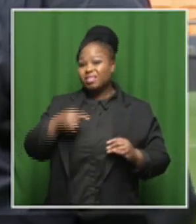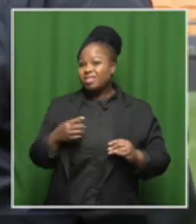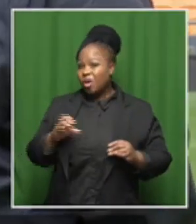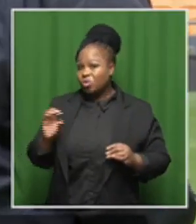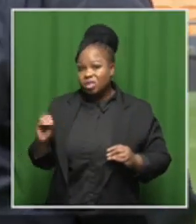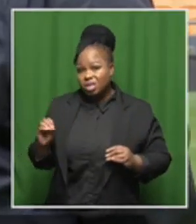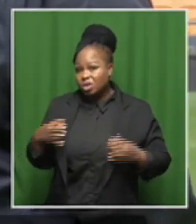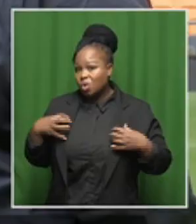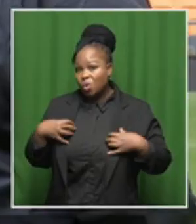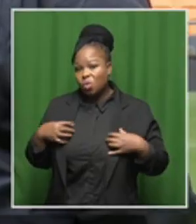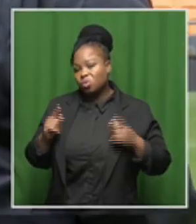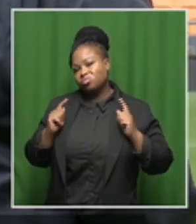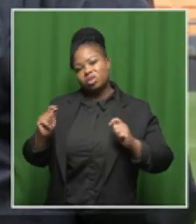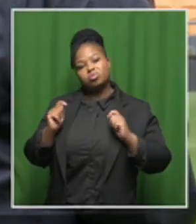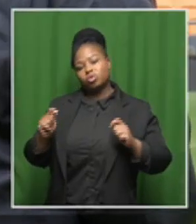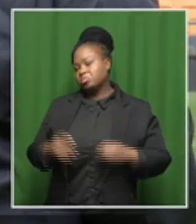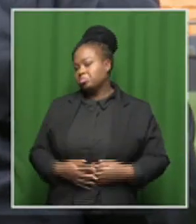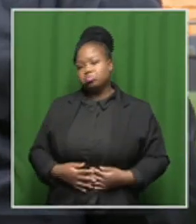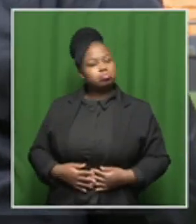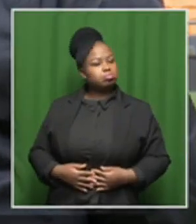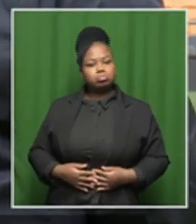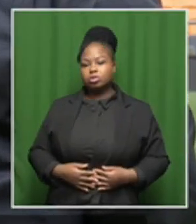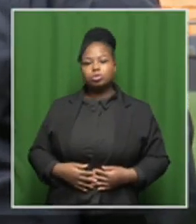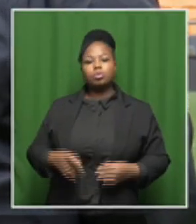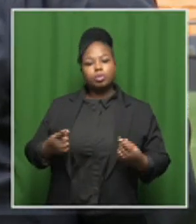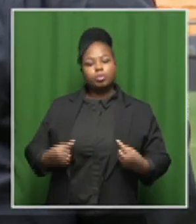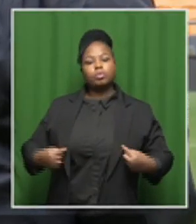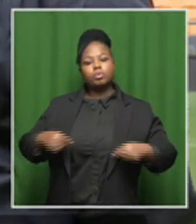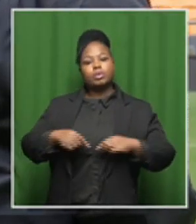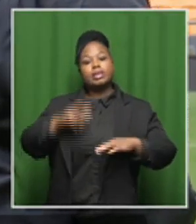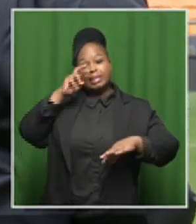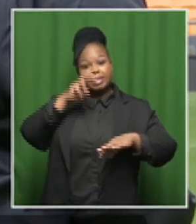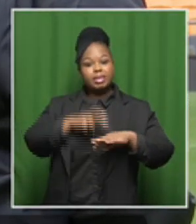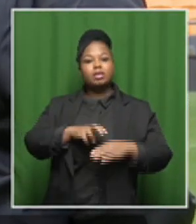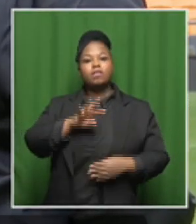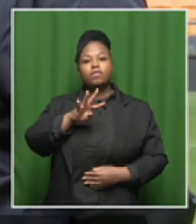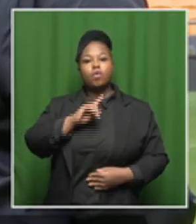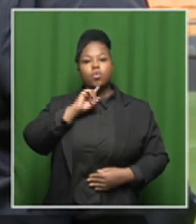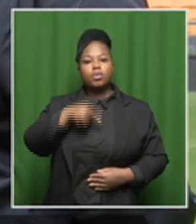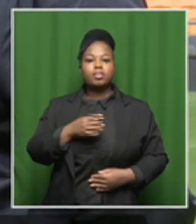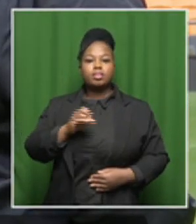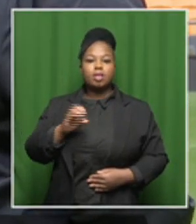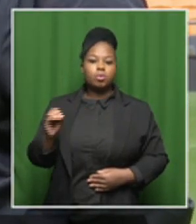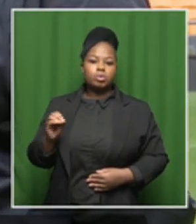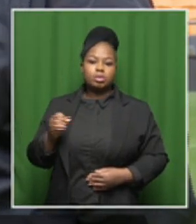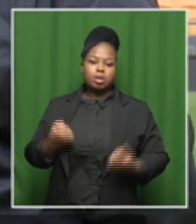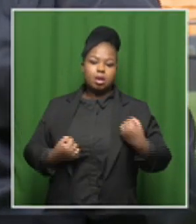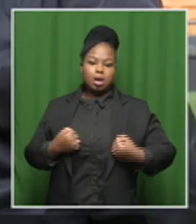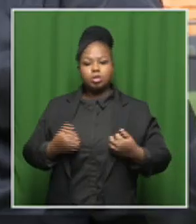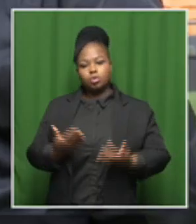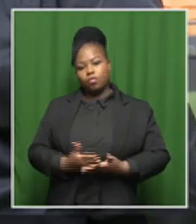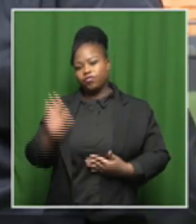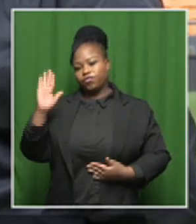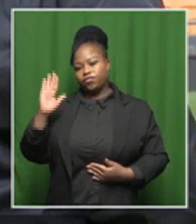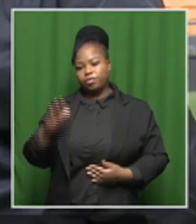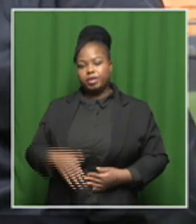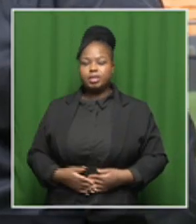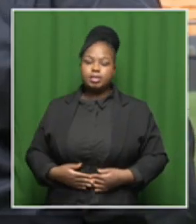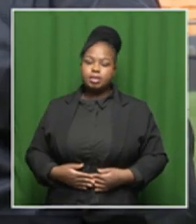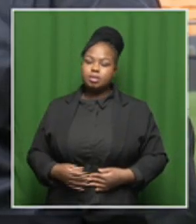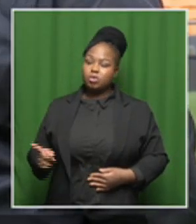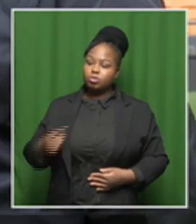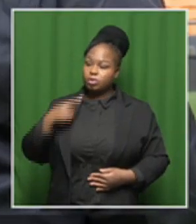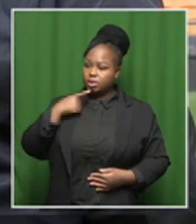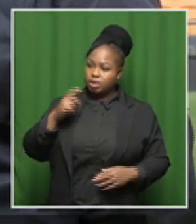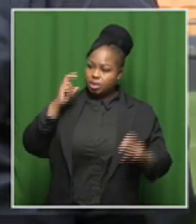using Their own private vehicles. transport. So we need to get 4,000 vehicles off the road. So we've got the park and ride system, as you alluded